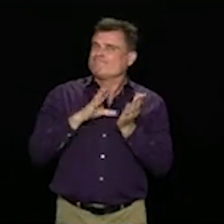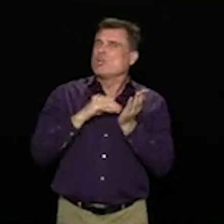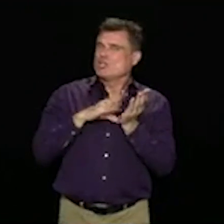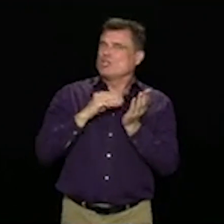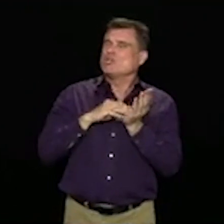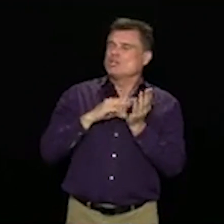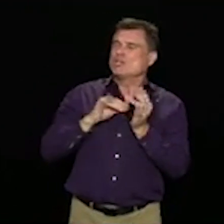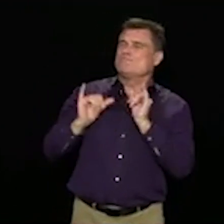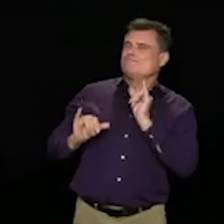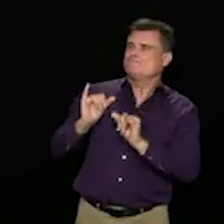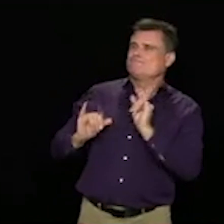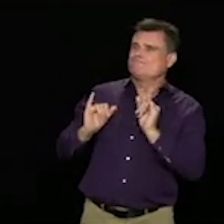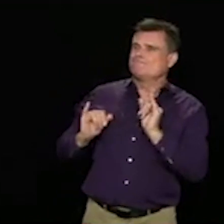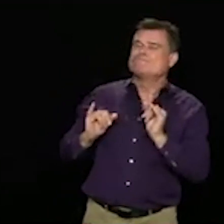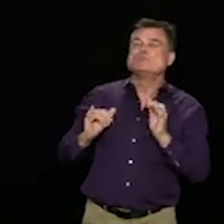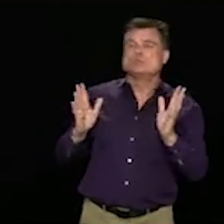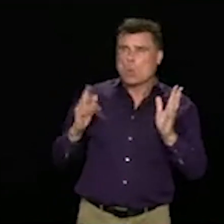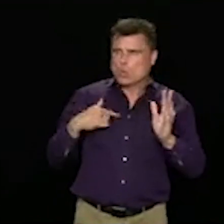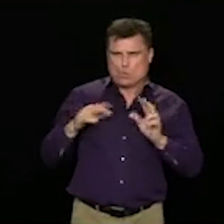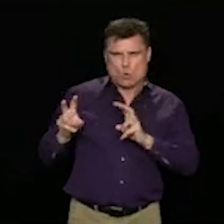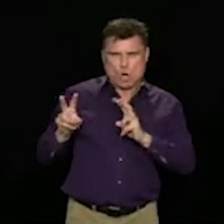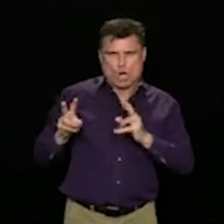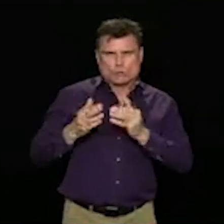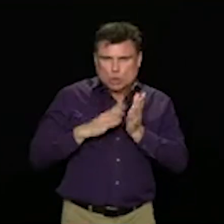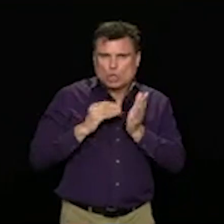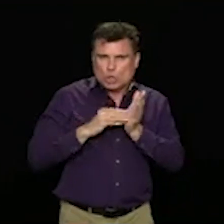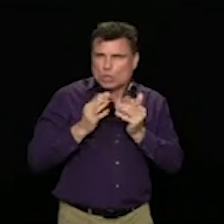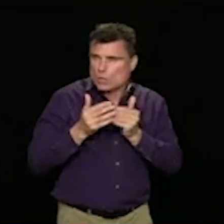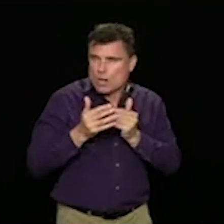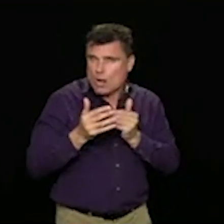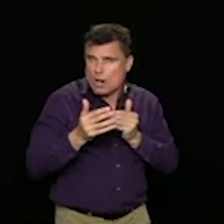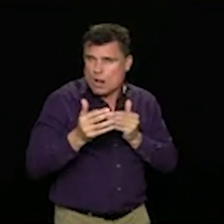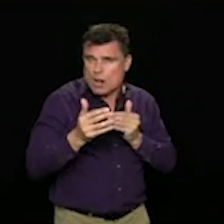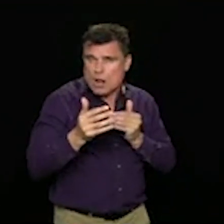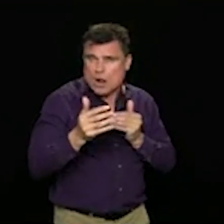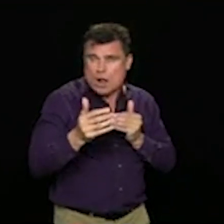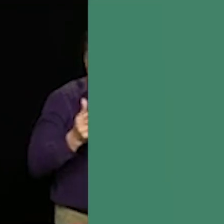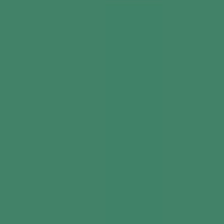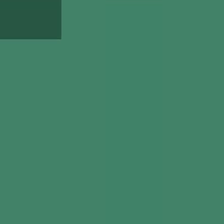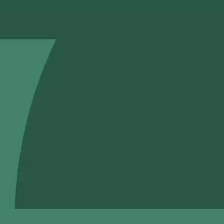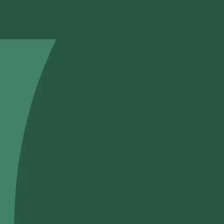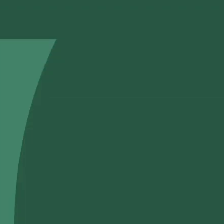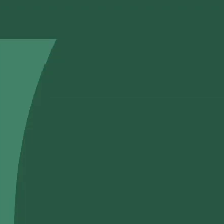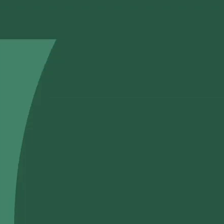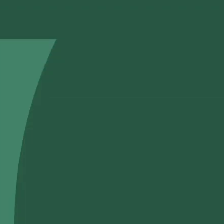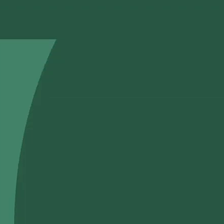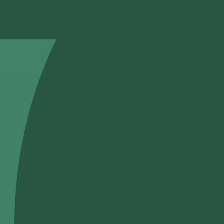get adjusted to our new normal with this virus still with us,